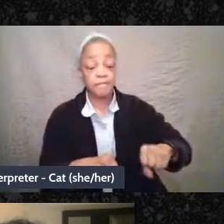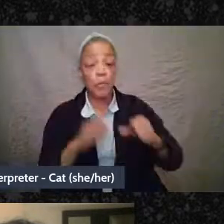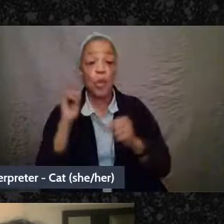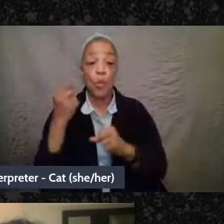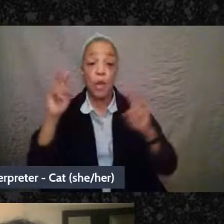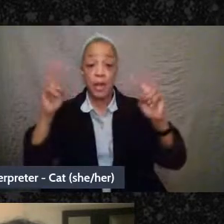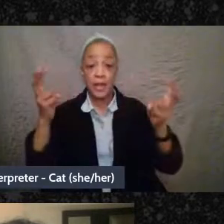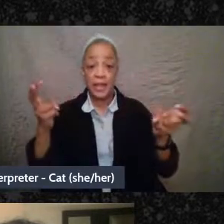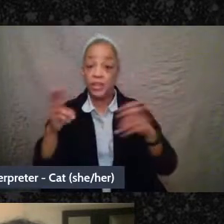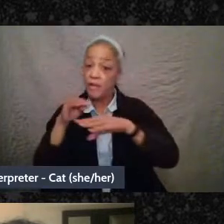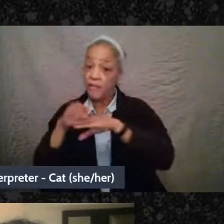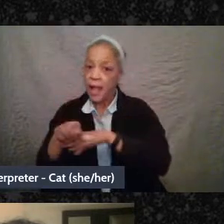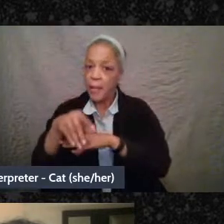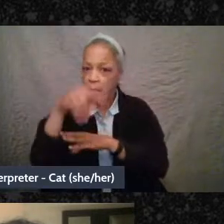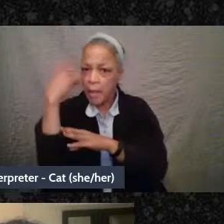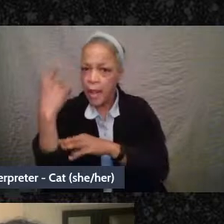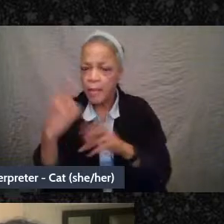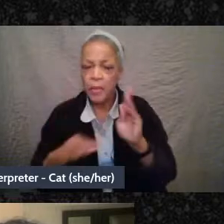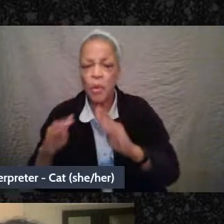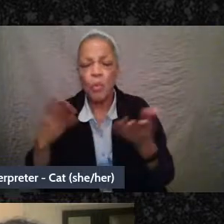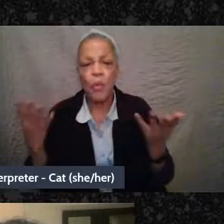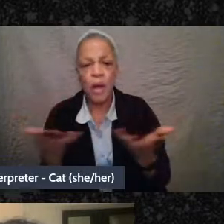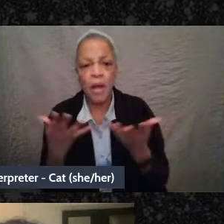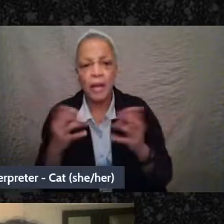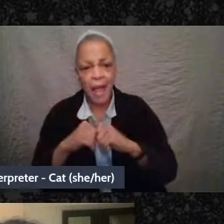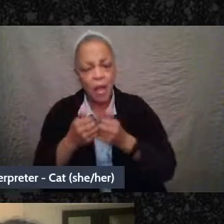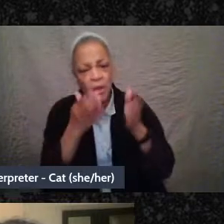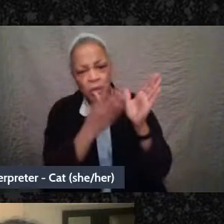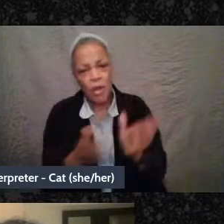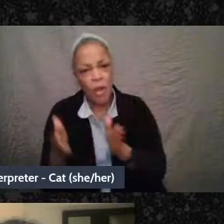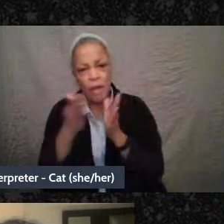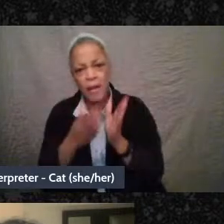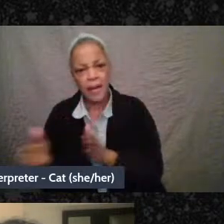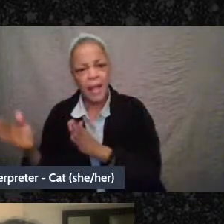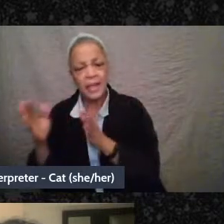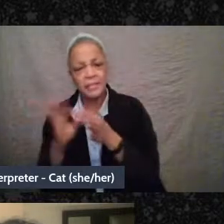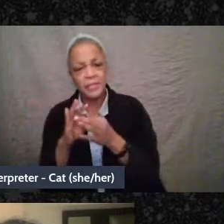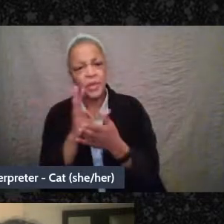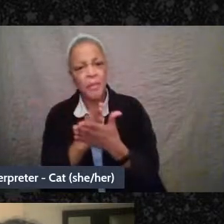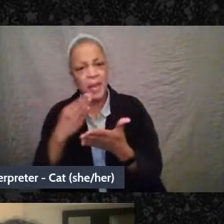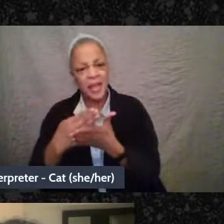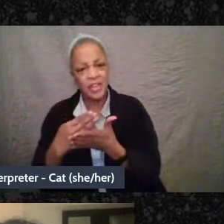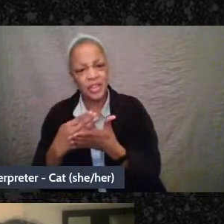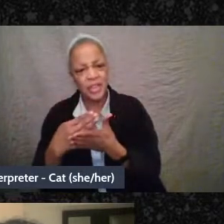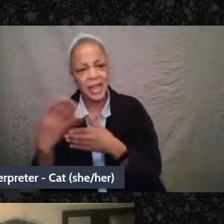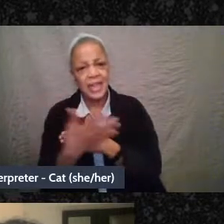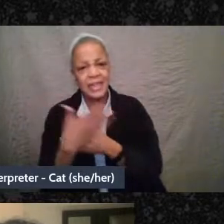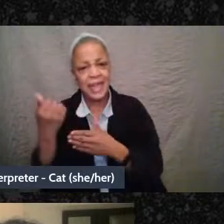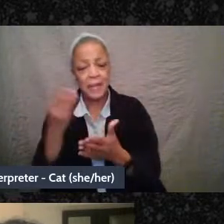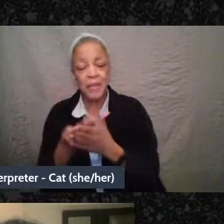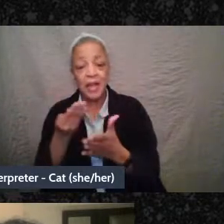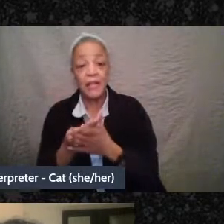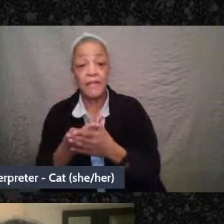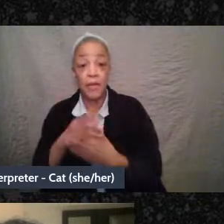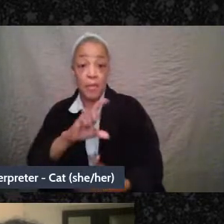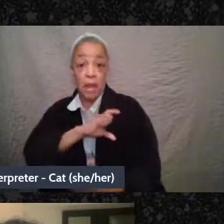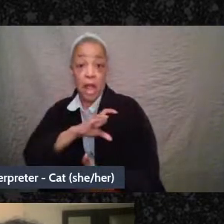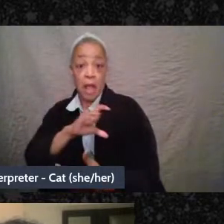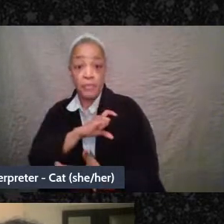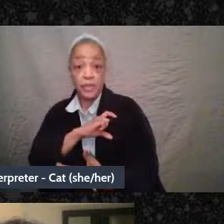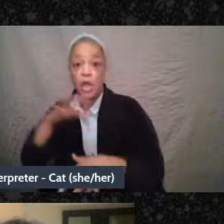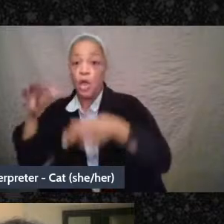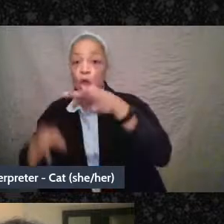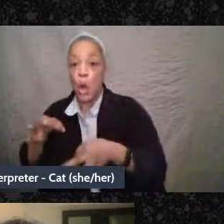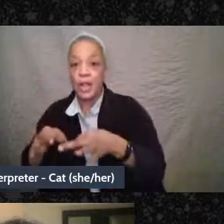impacting Black people? And how can we organize around a people's budget to do that and take money from cops, courts, and cages? What do we want? And so folks were